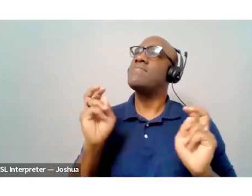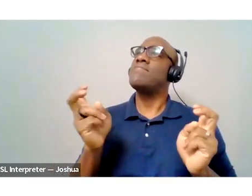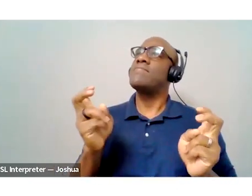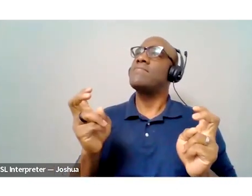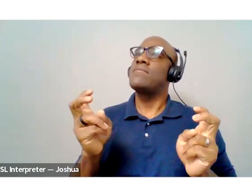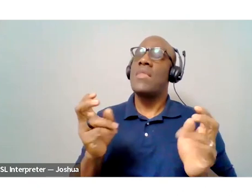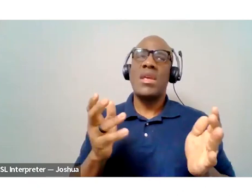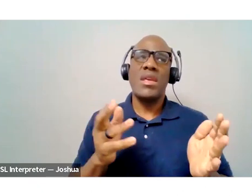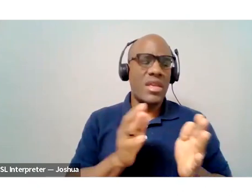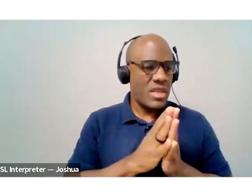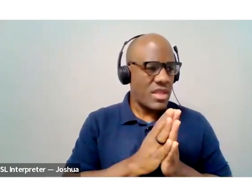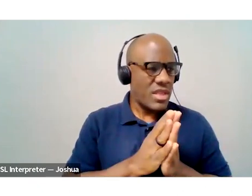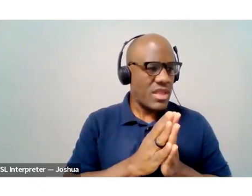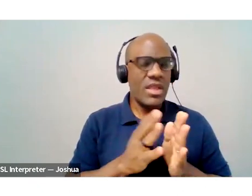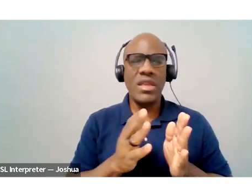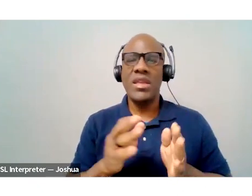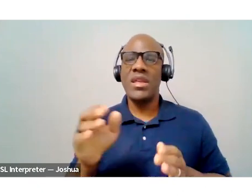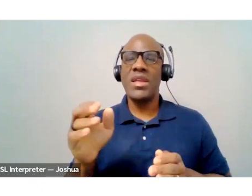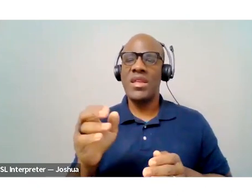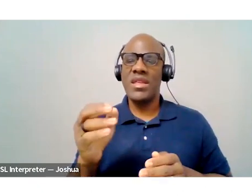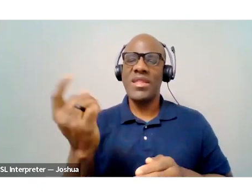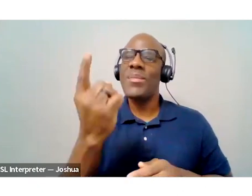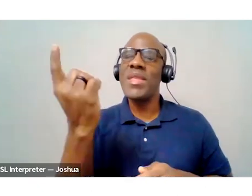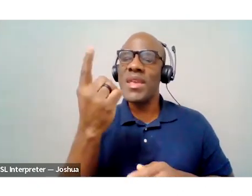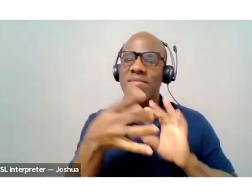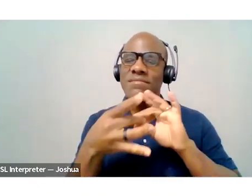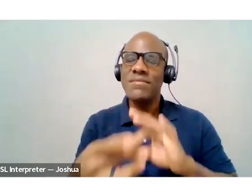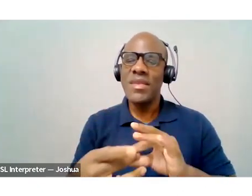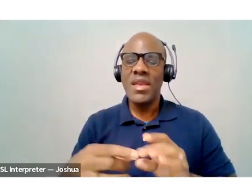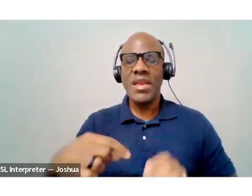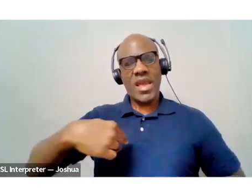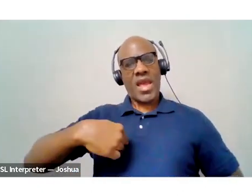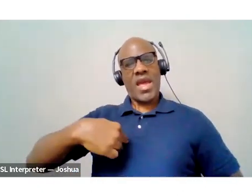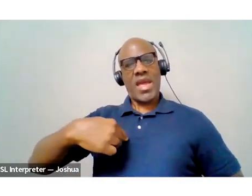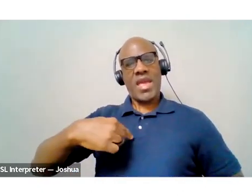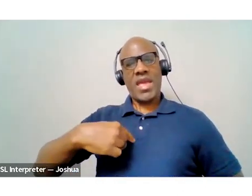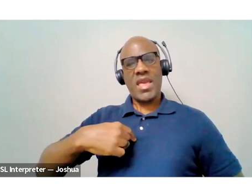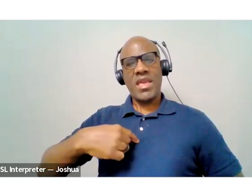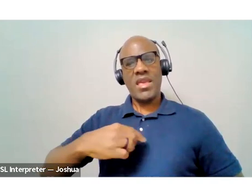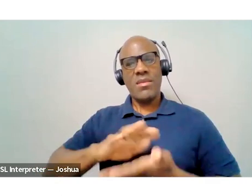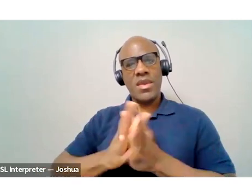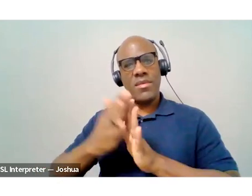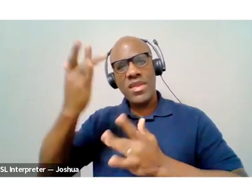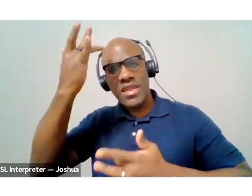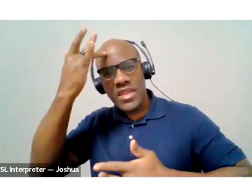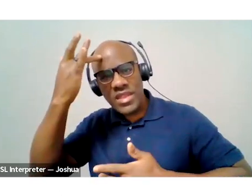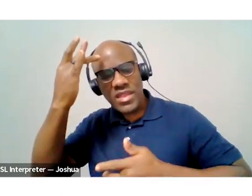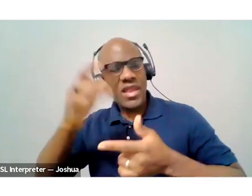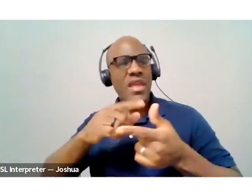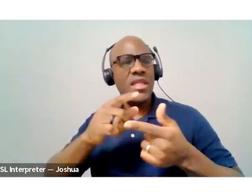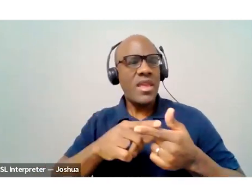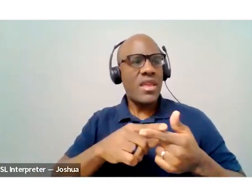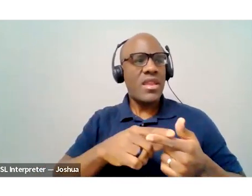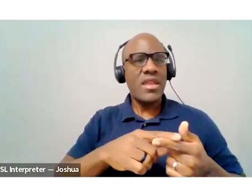I, or something about I, into illness, and then you put a we, you make illness into